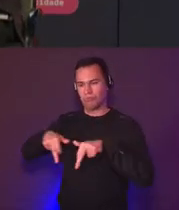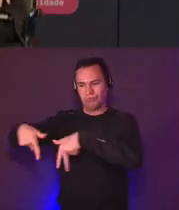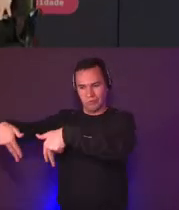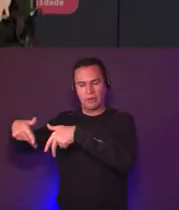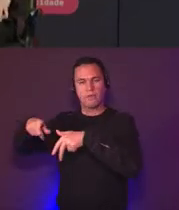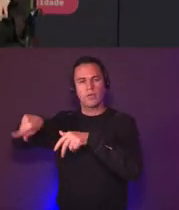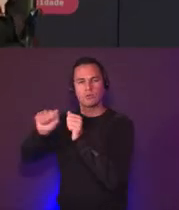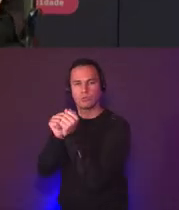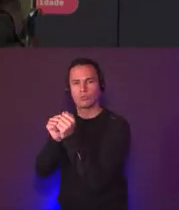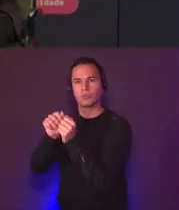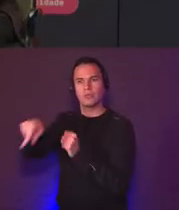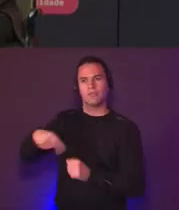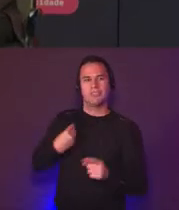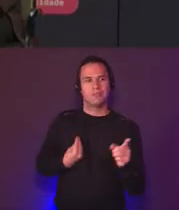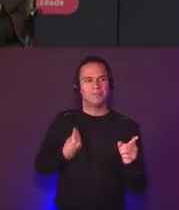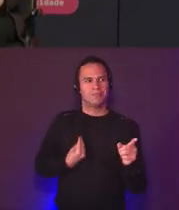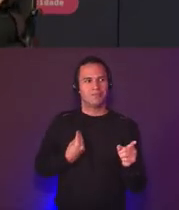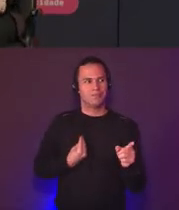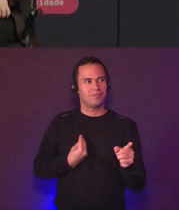here tonight.